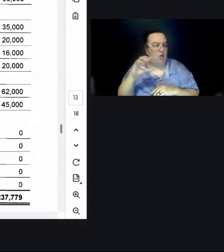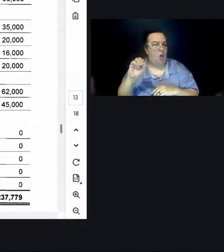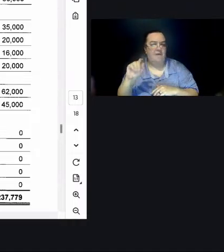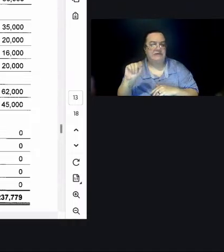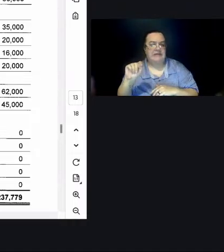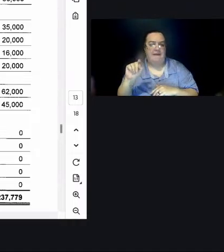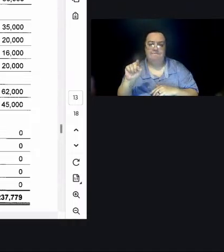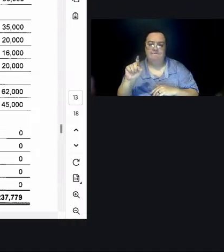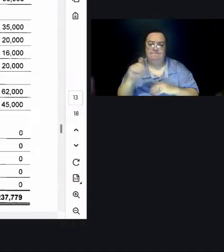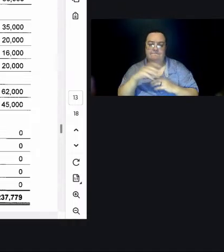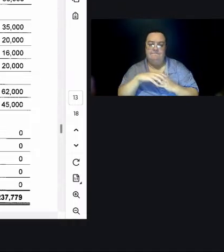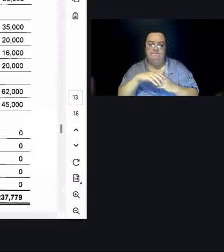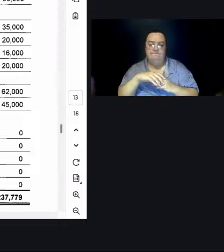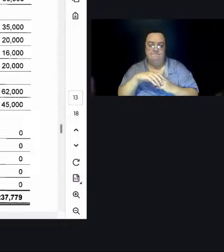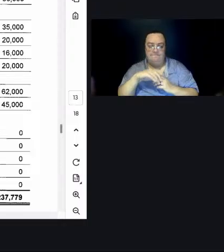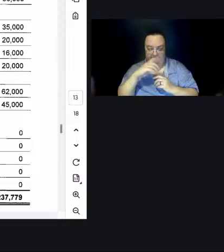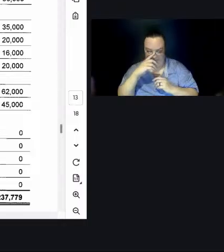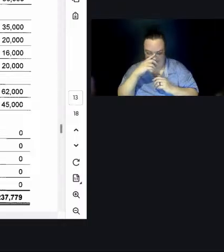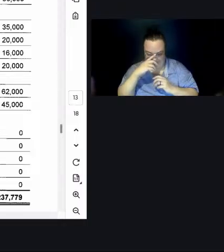overtime?